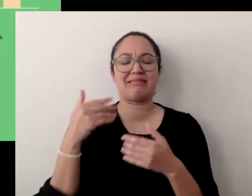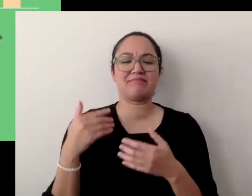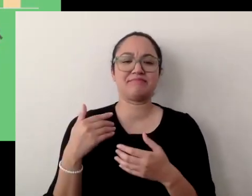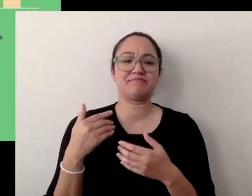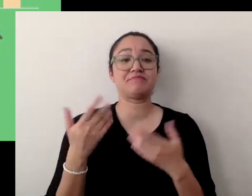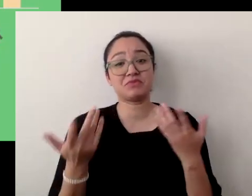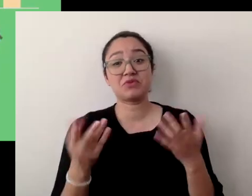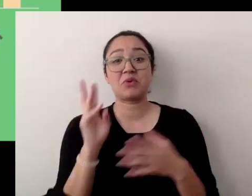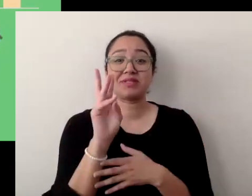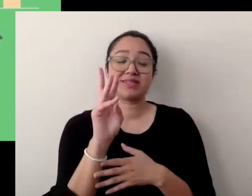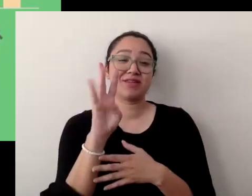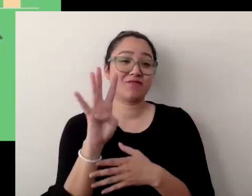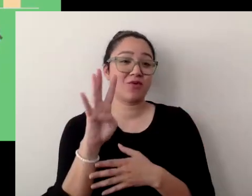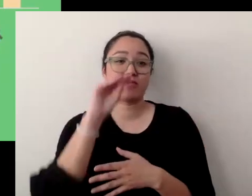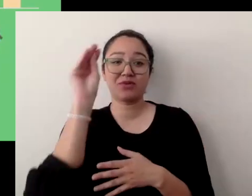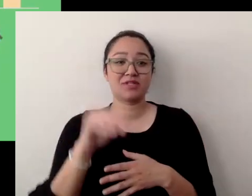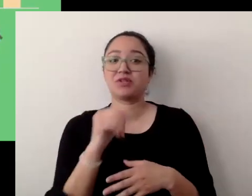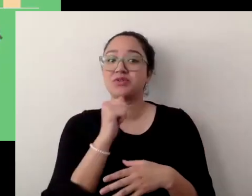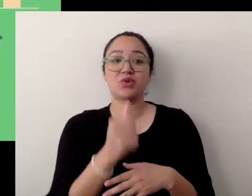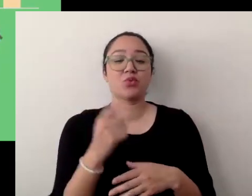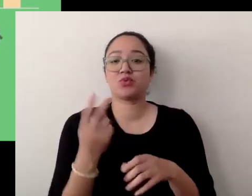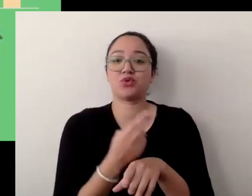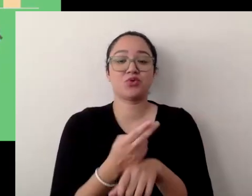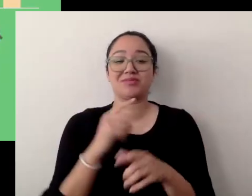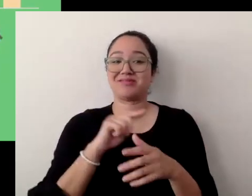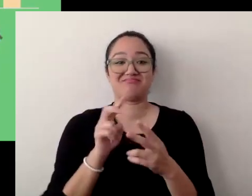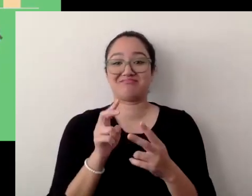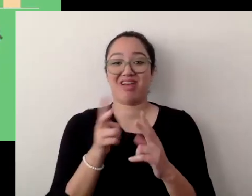So 64% do not use either term.